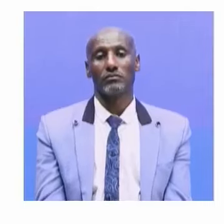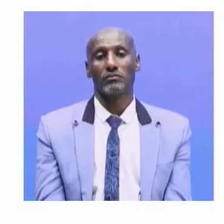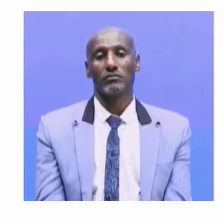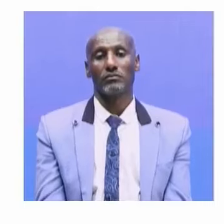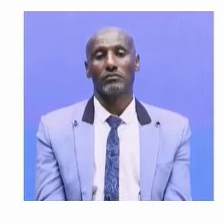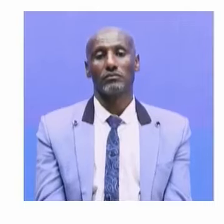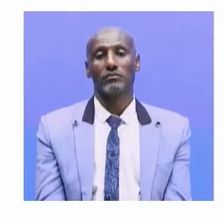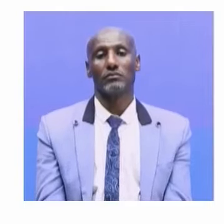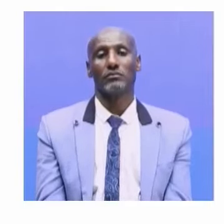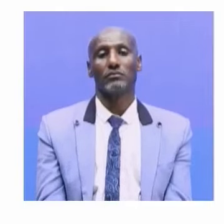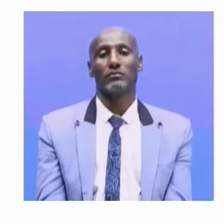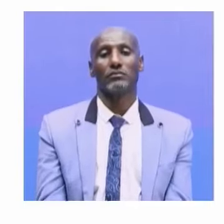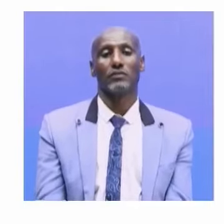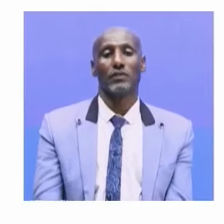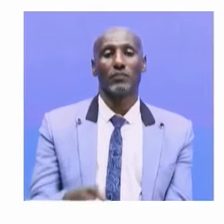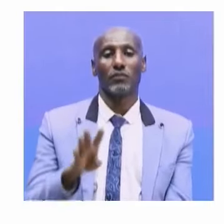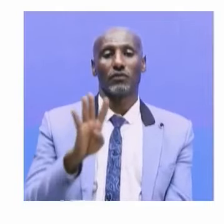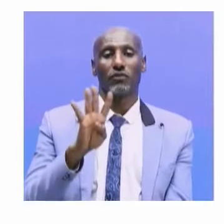For,